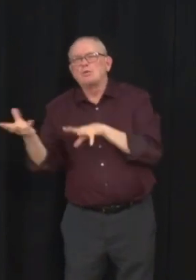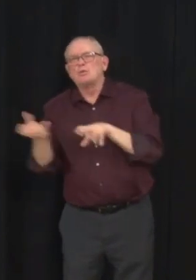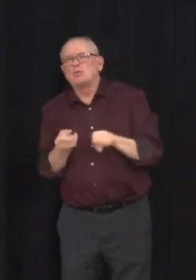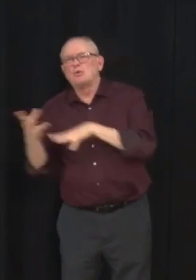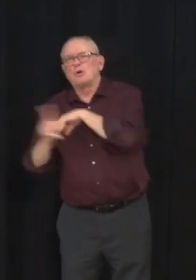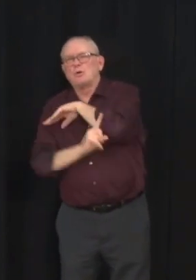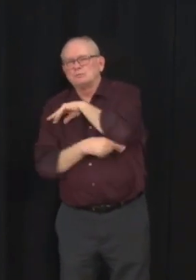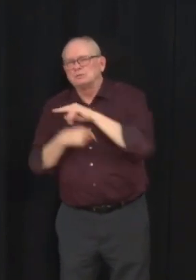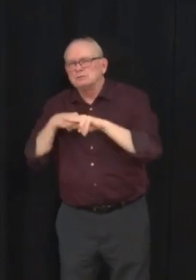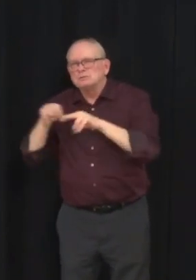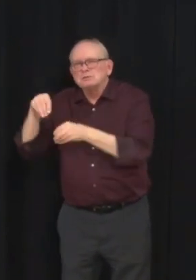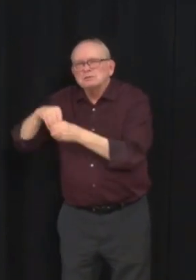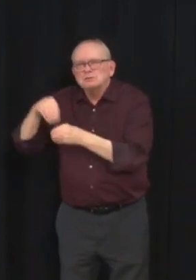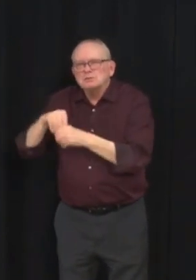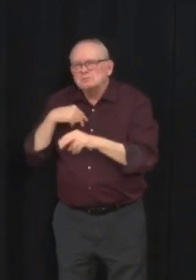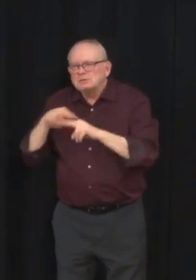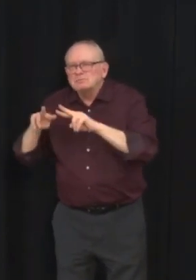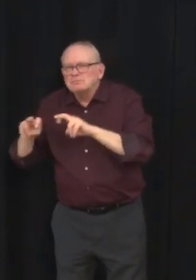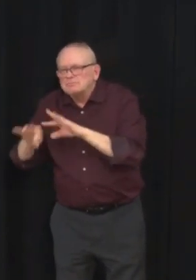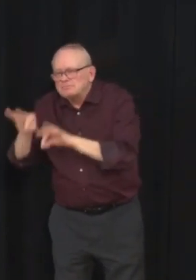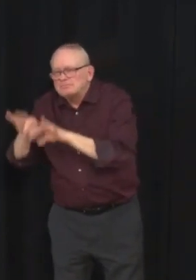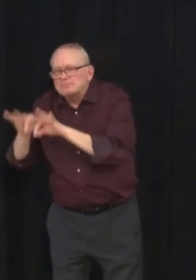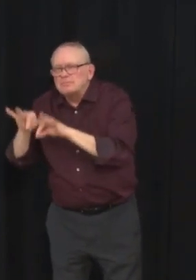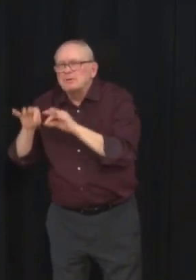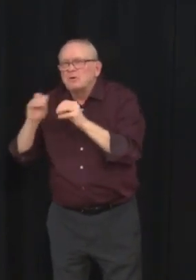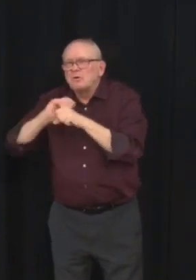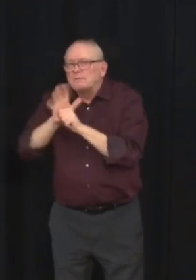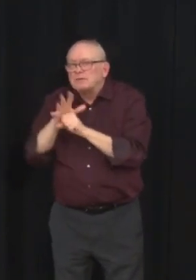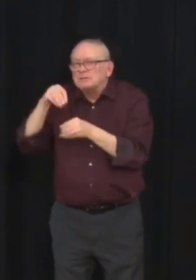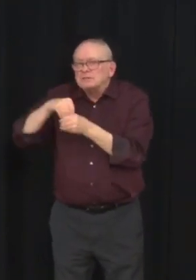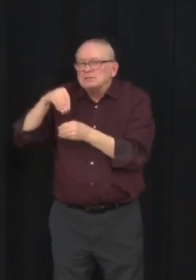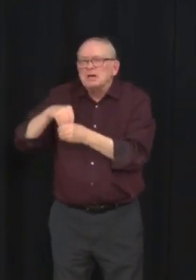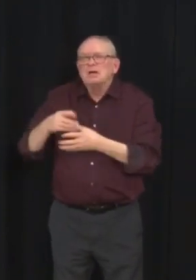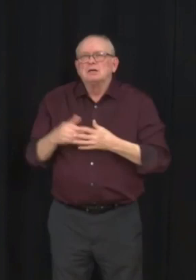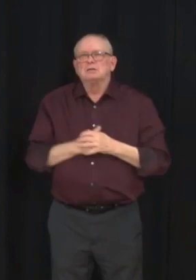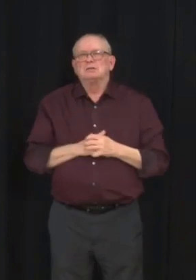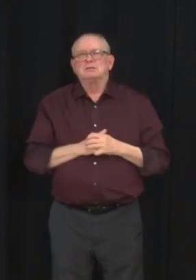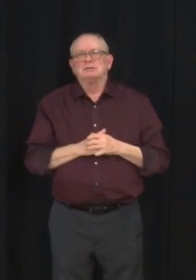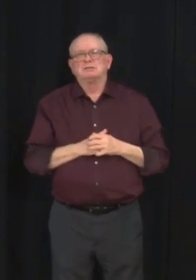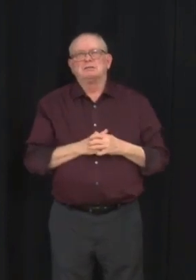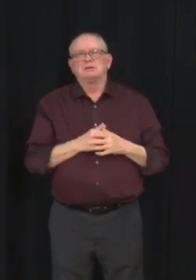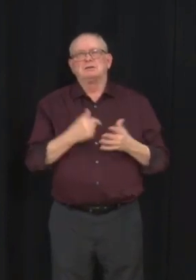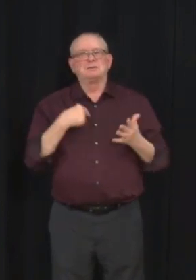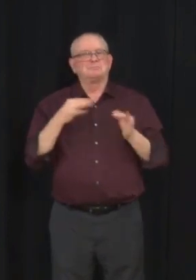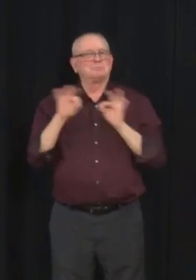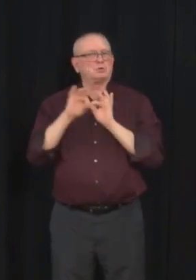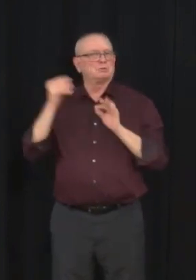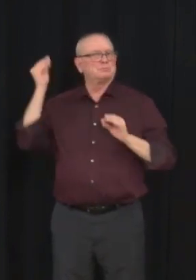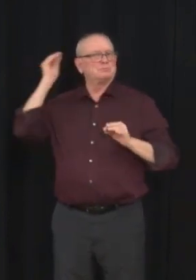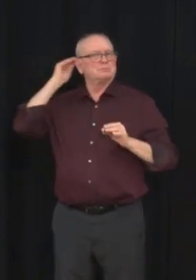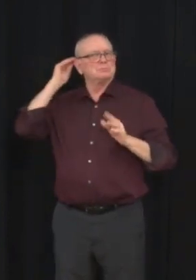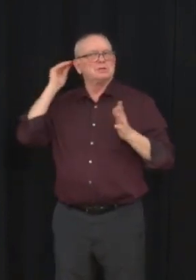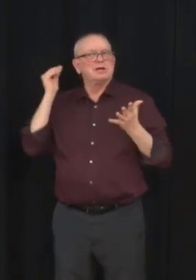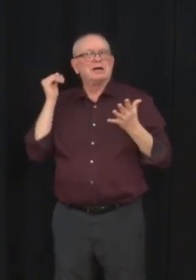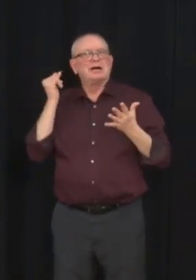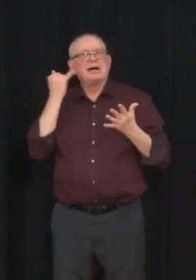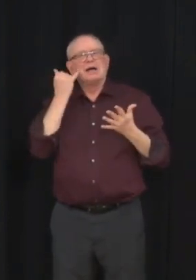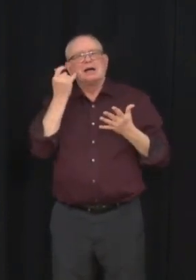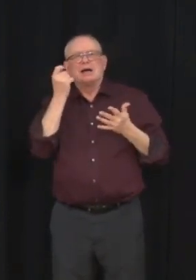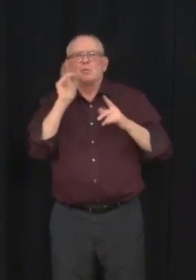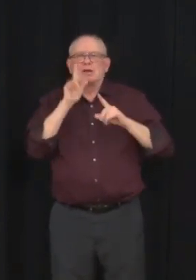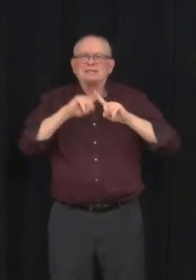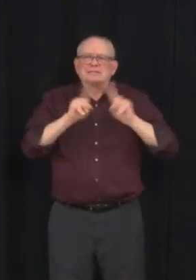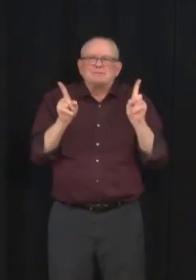other places where we're still seeing a rise. So one thing to keep in mind is that it will be slightly different in different areas of the